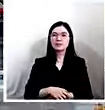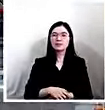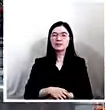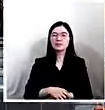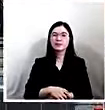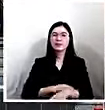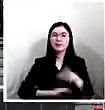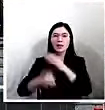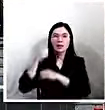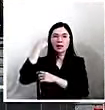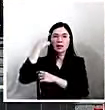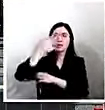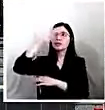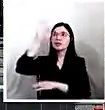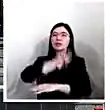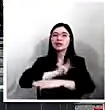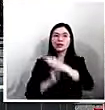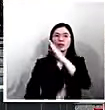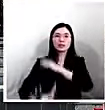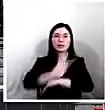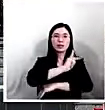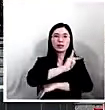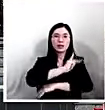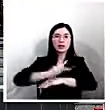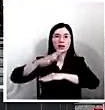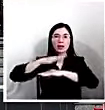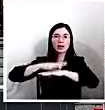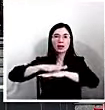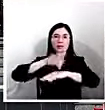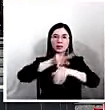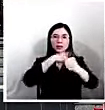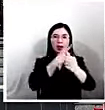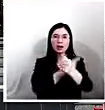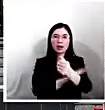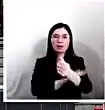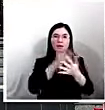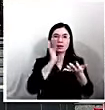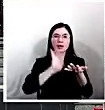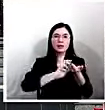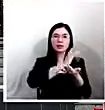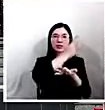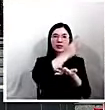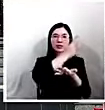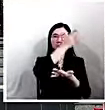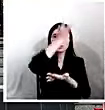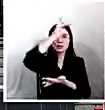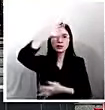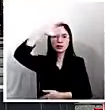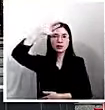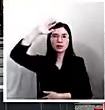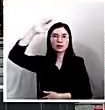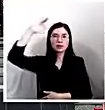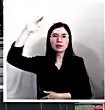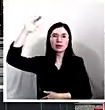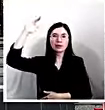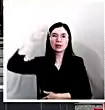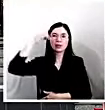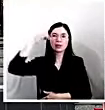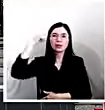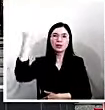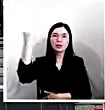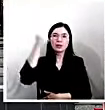For thine is the kingdom, the power, and glory,